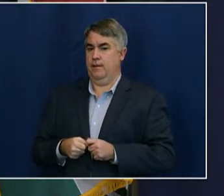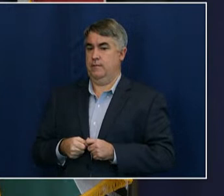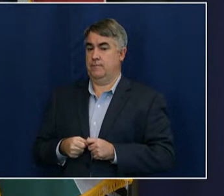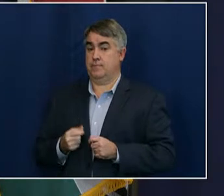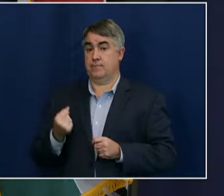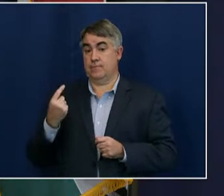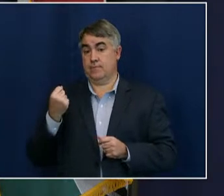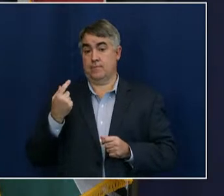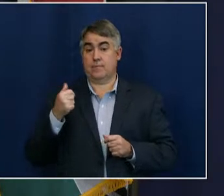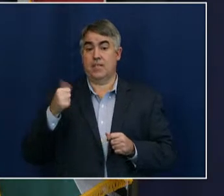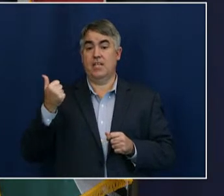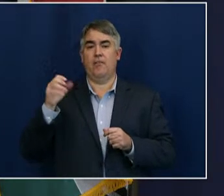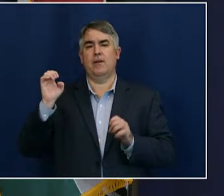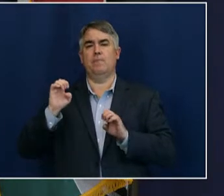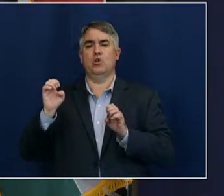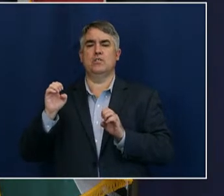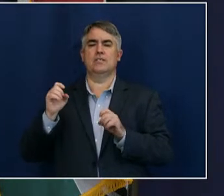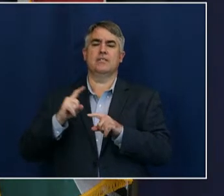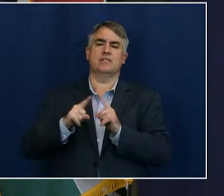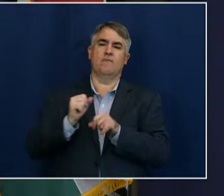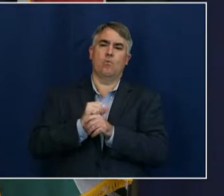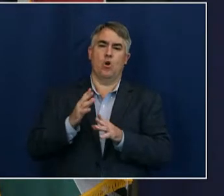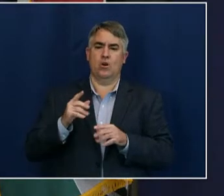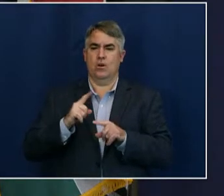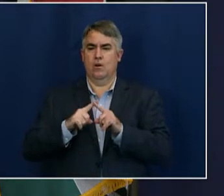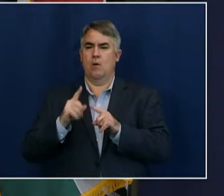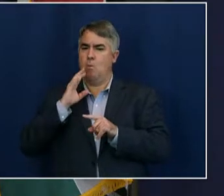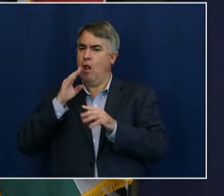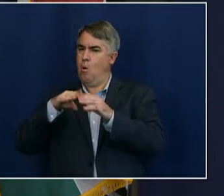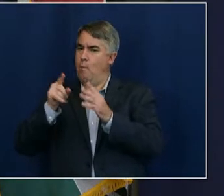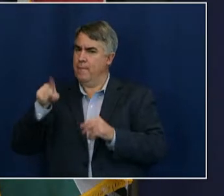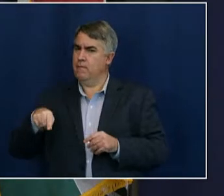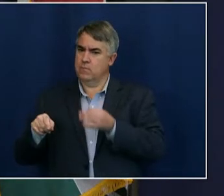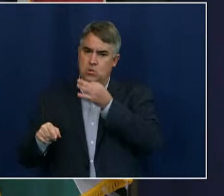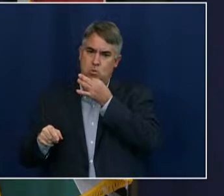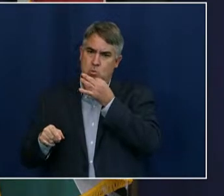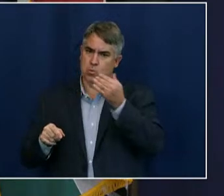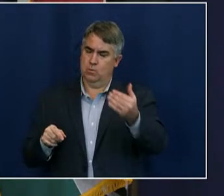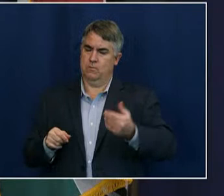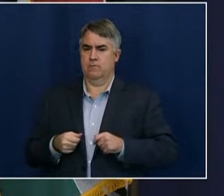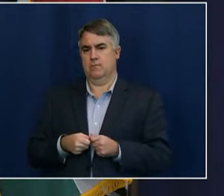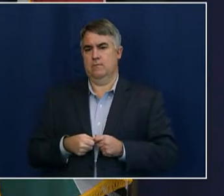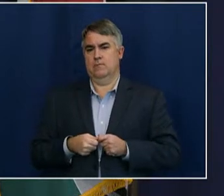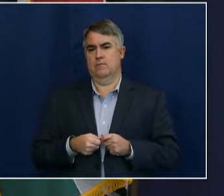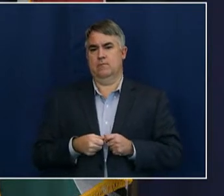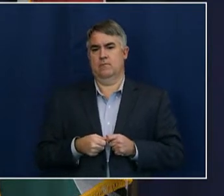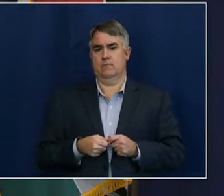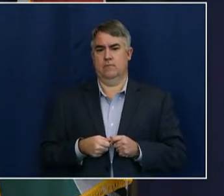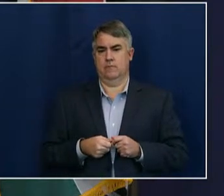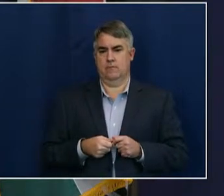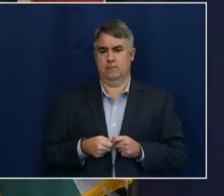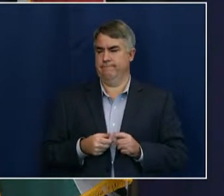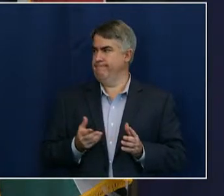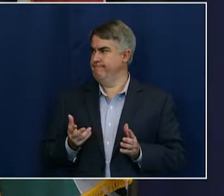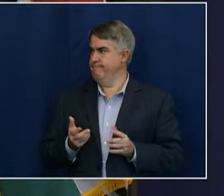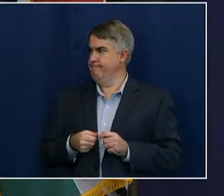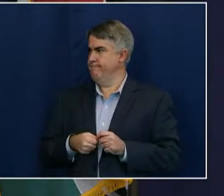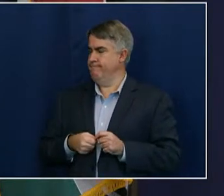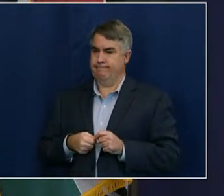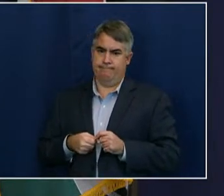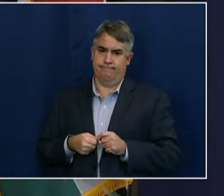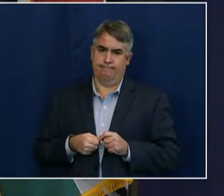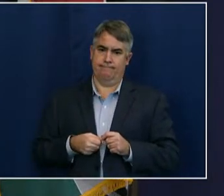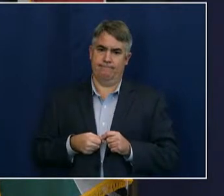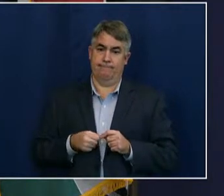the remainder of the emergency services categories, followed by child care